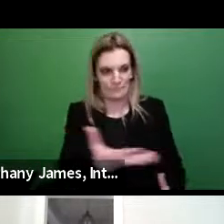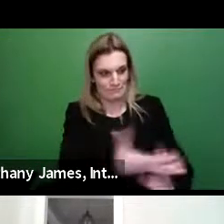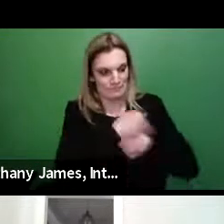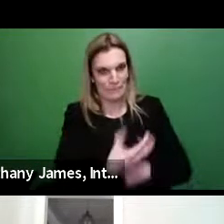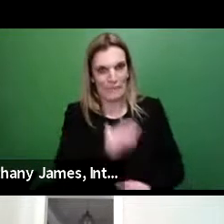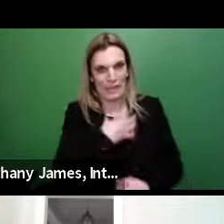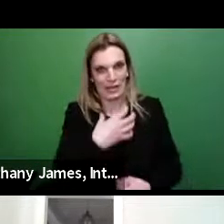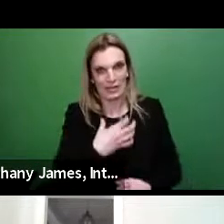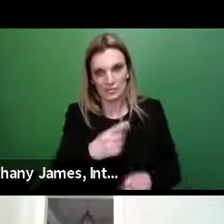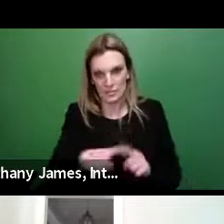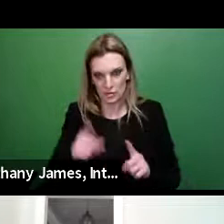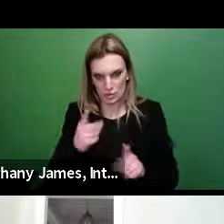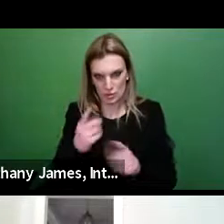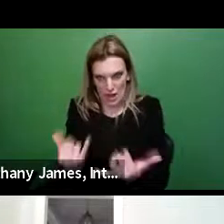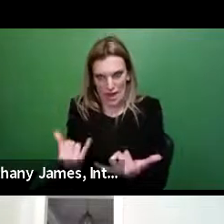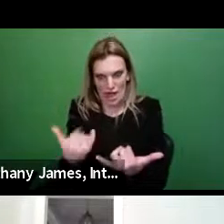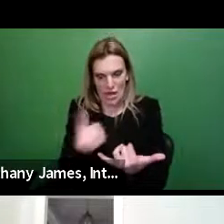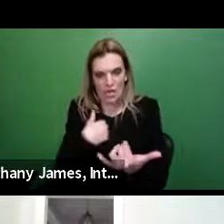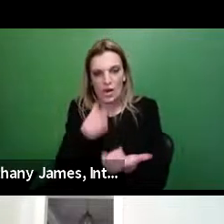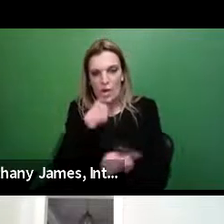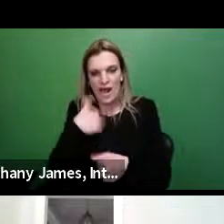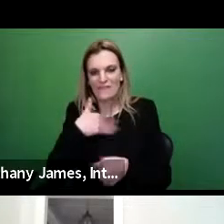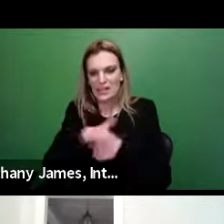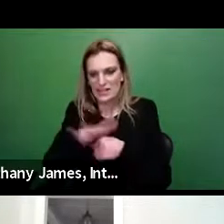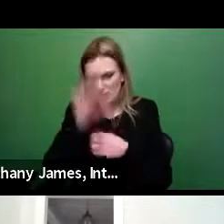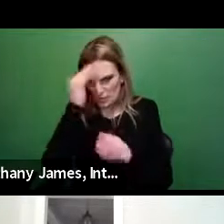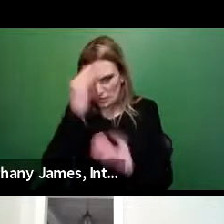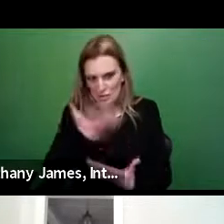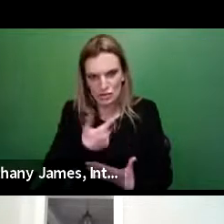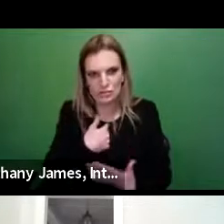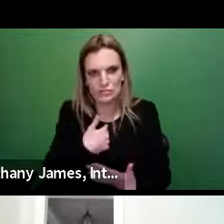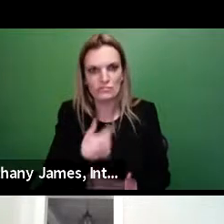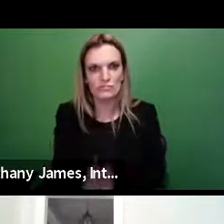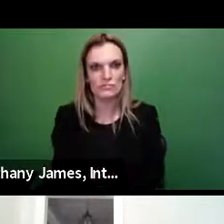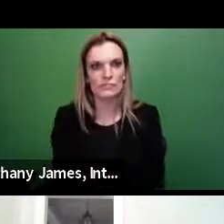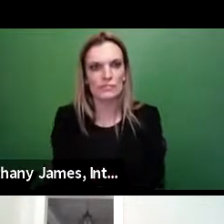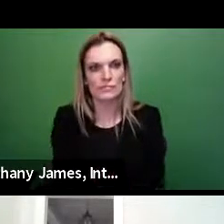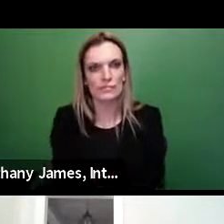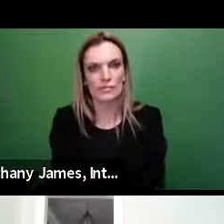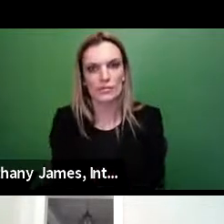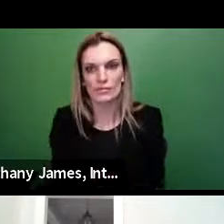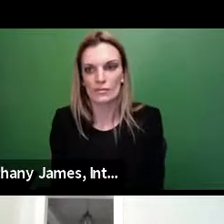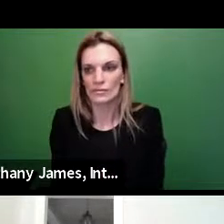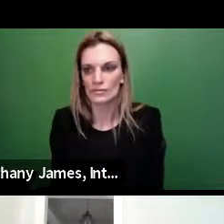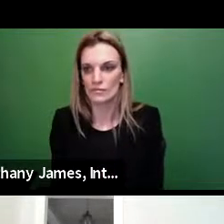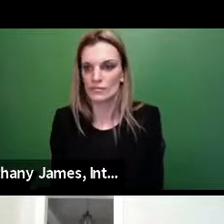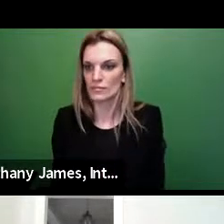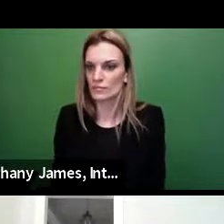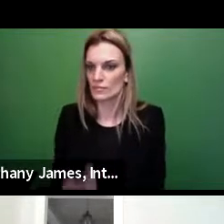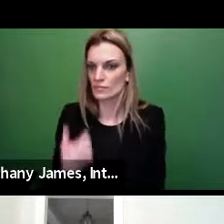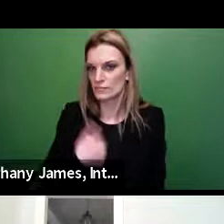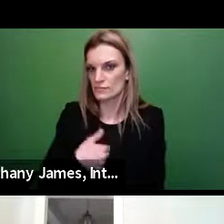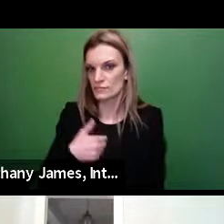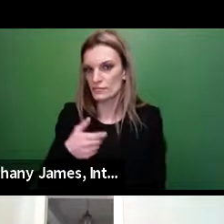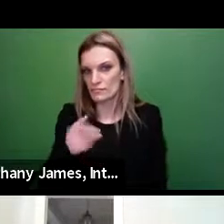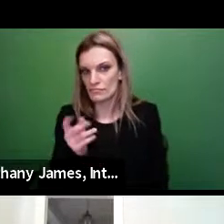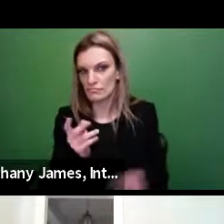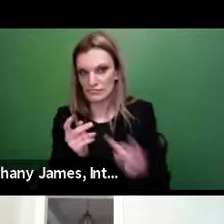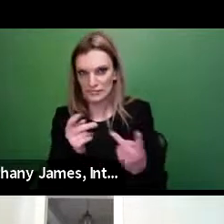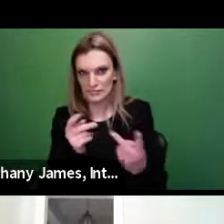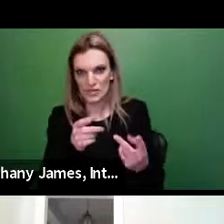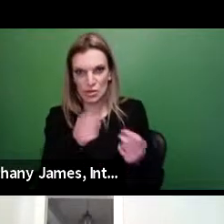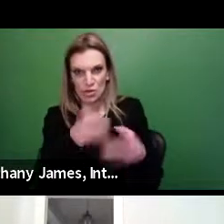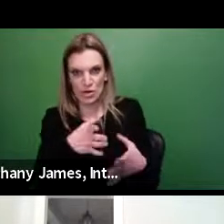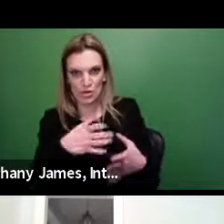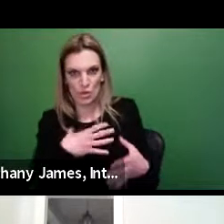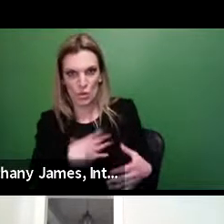But at this point, I just don't know or know enough information about where we stand with complaints. And Director White and Commissioner Combs, I was trying to do